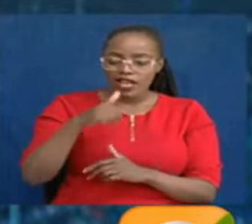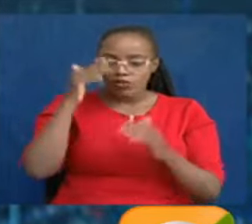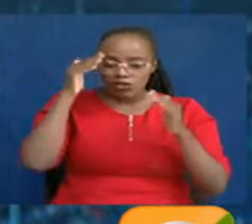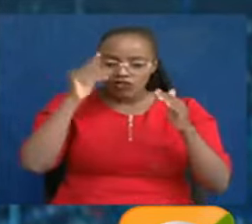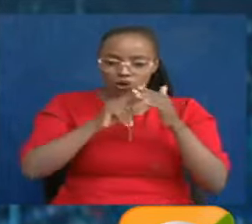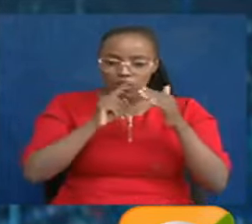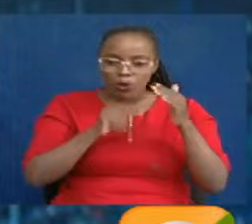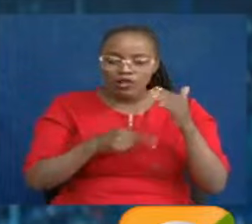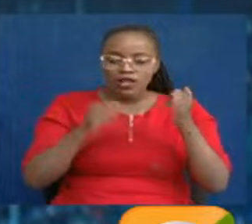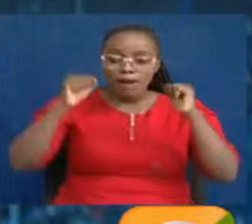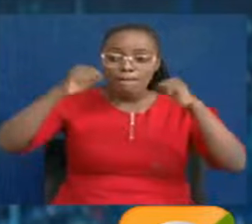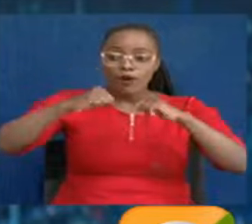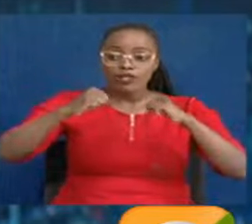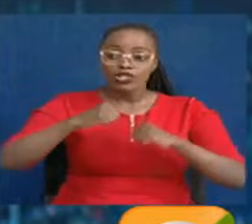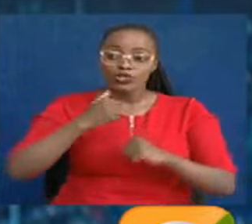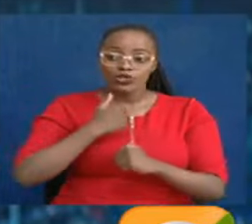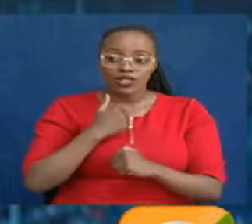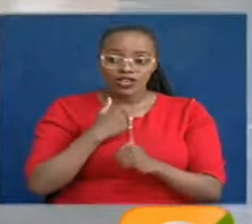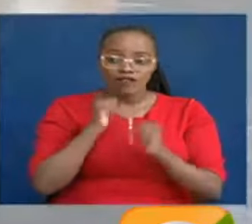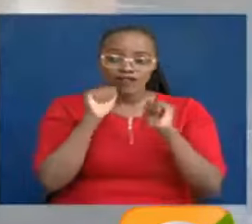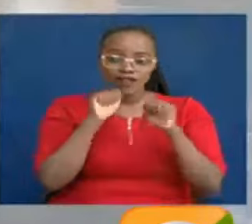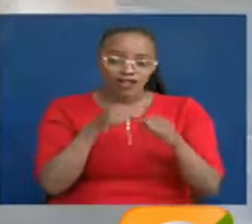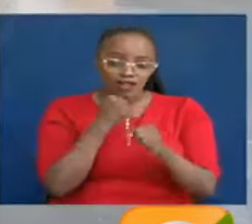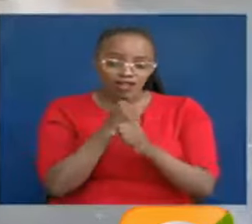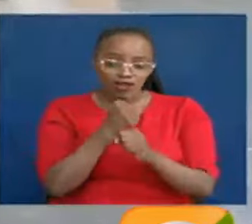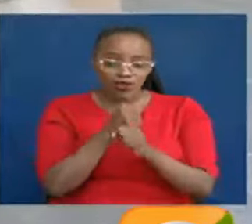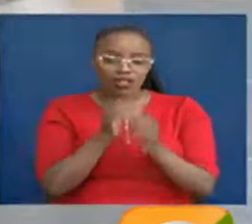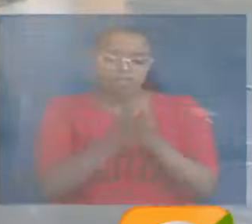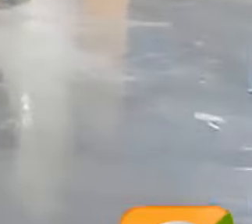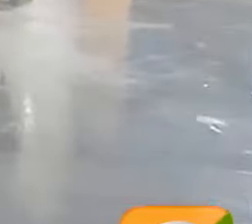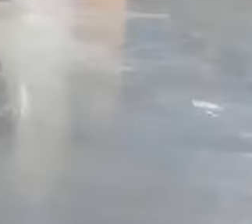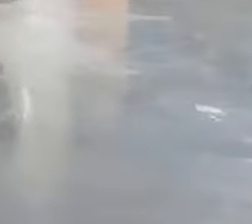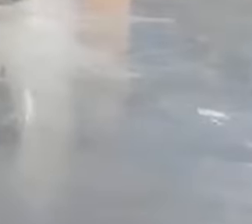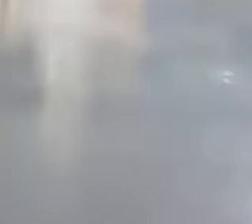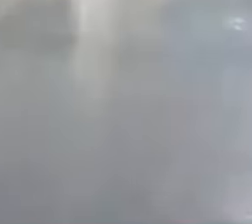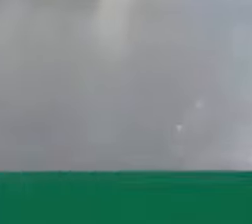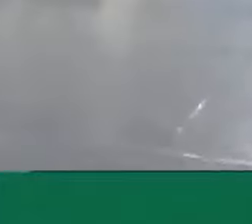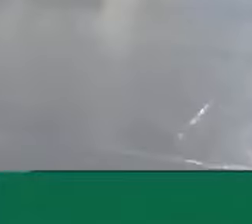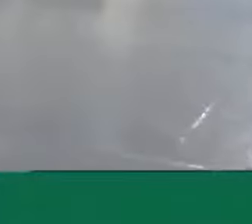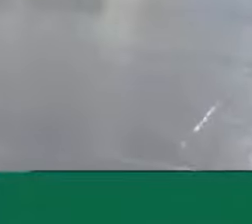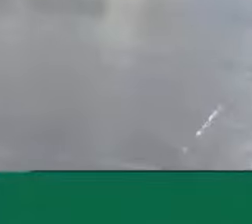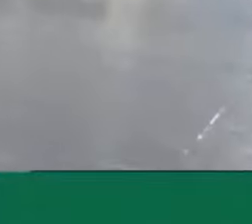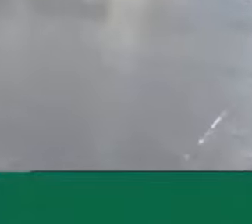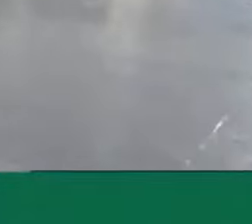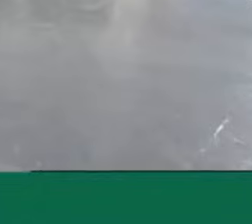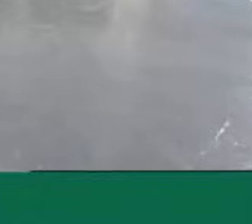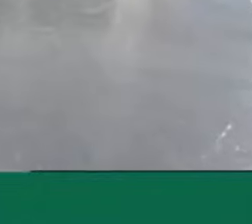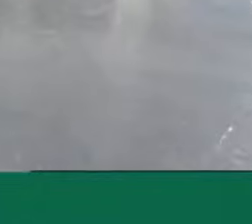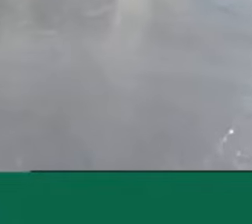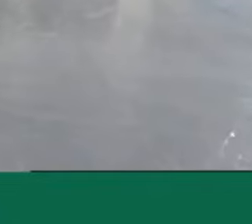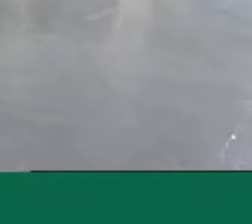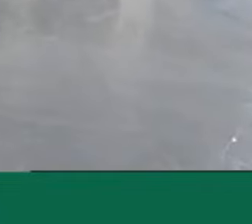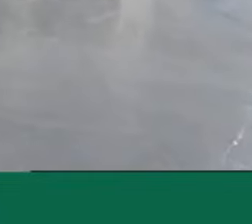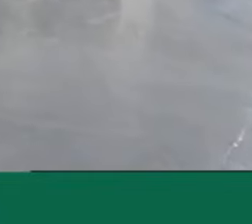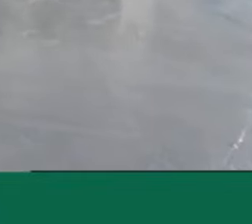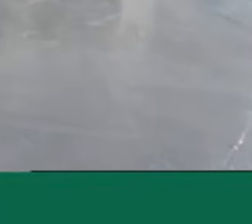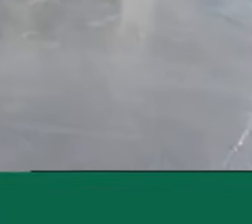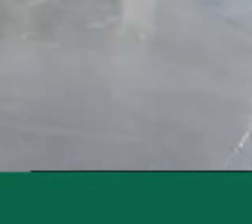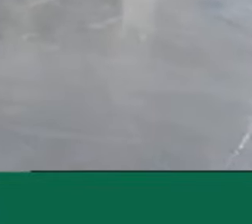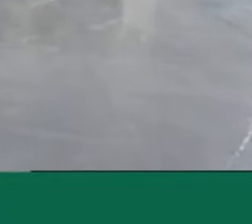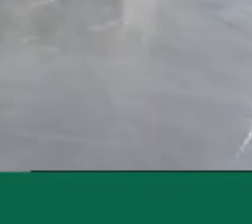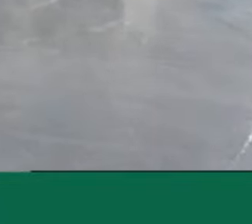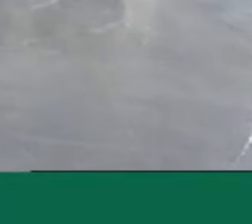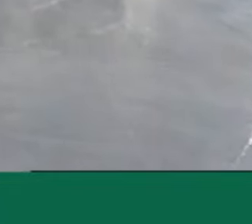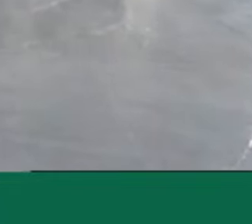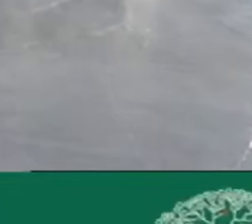we have the potential, learning from what Malaysia has done. So about 1.5 years ago, we started